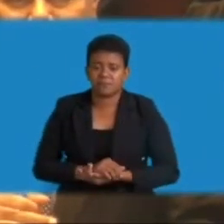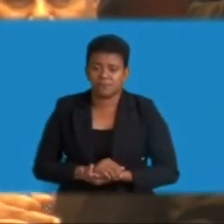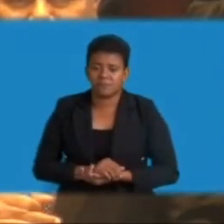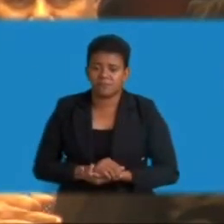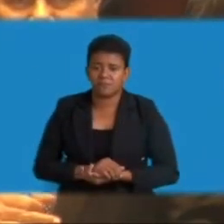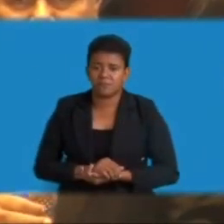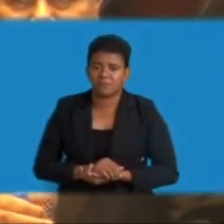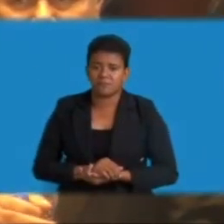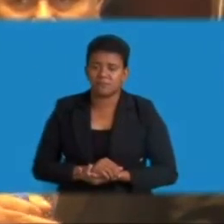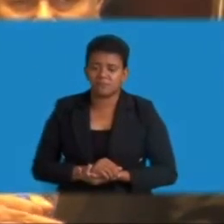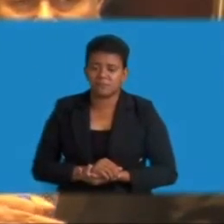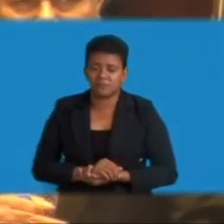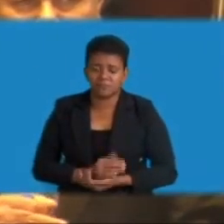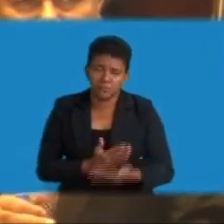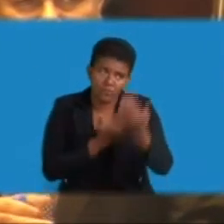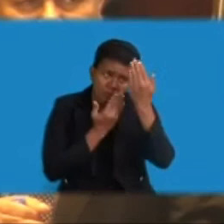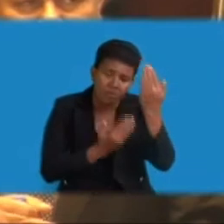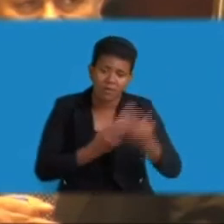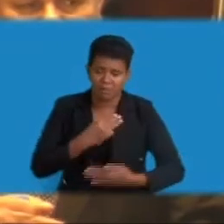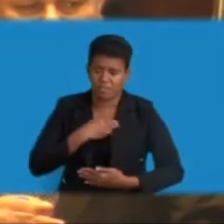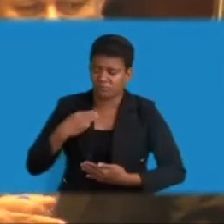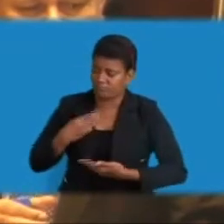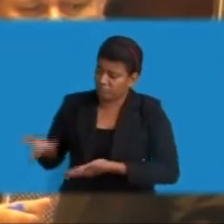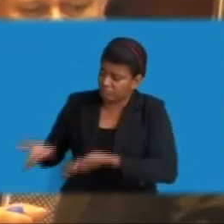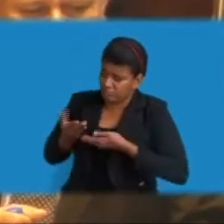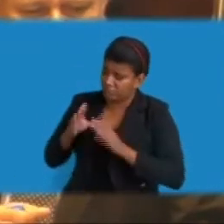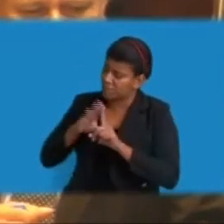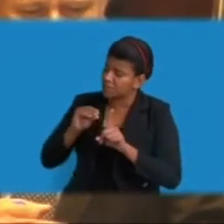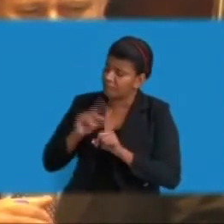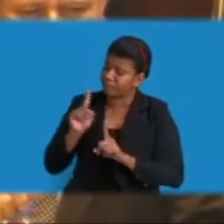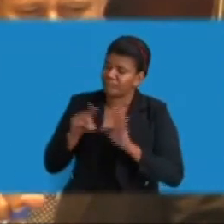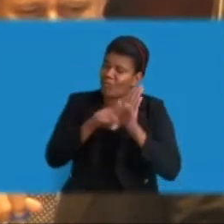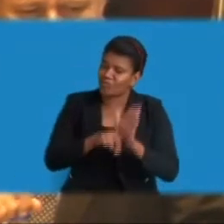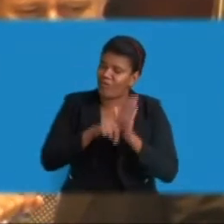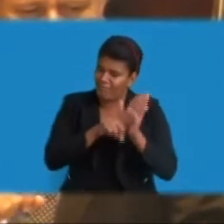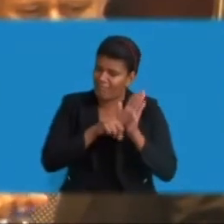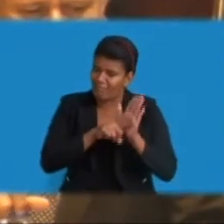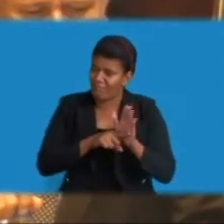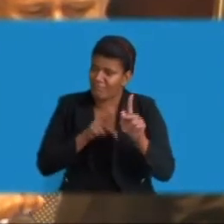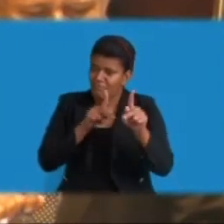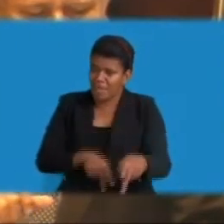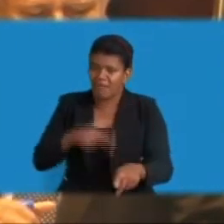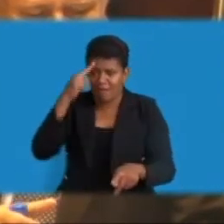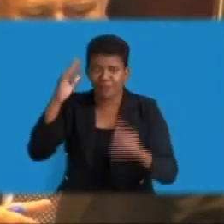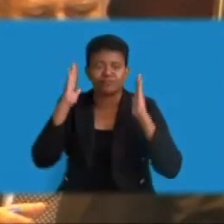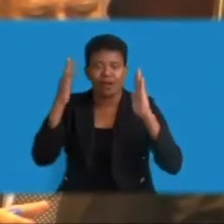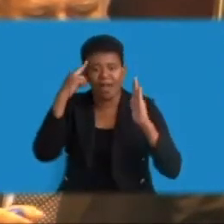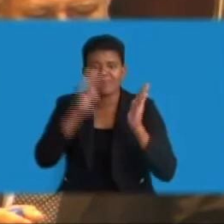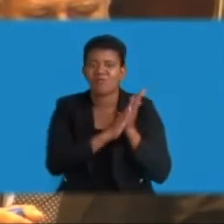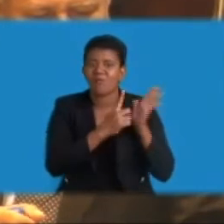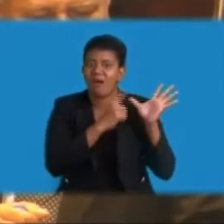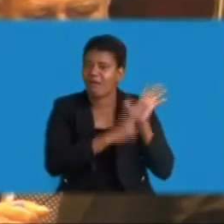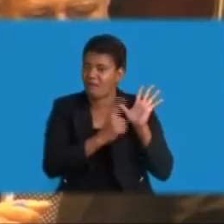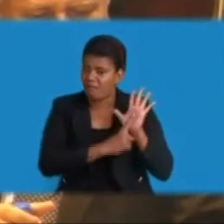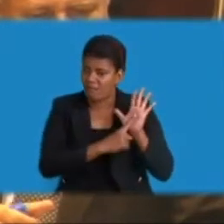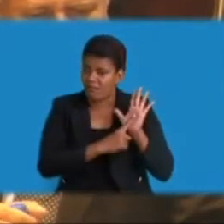Minister had given this example of in Lautoka, Churchill Park. It's very, very dangerous to have a partnership